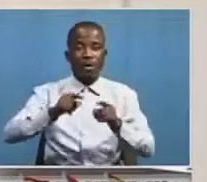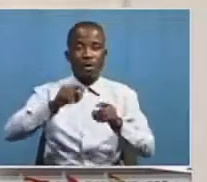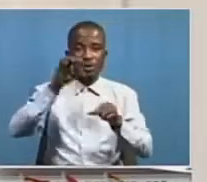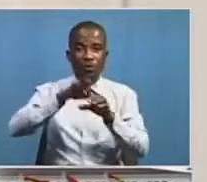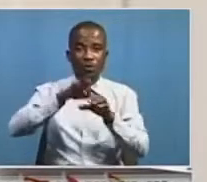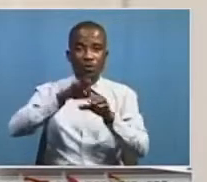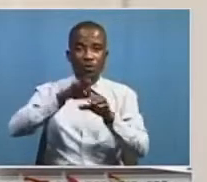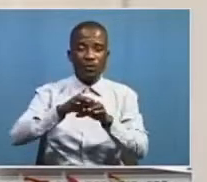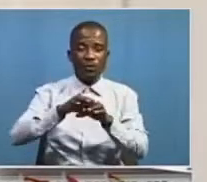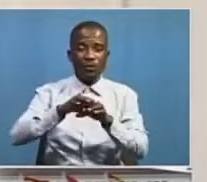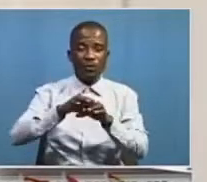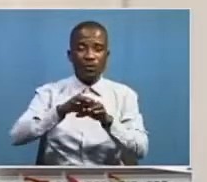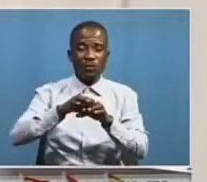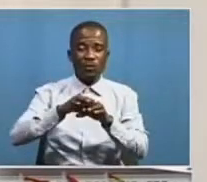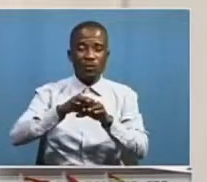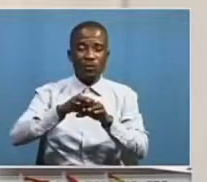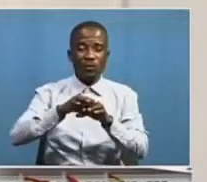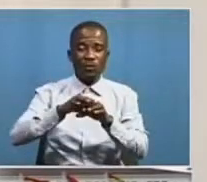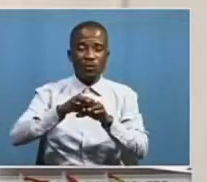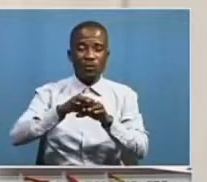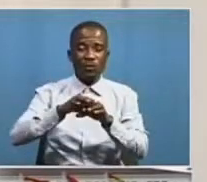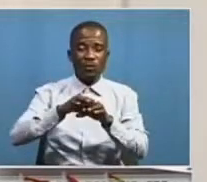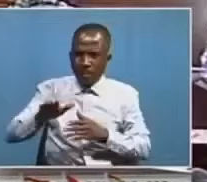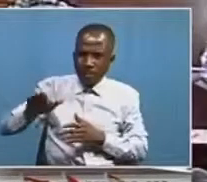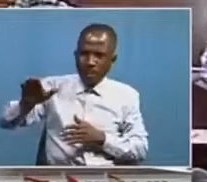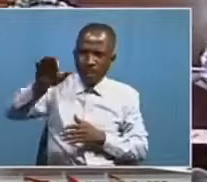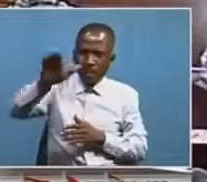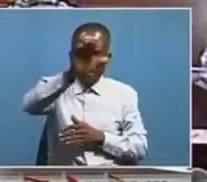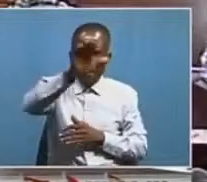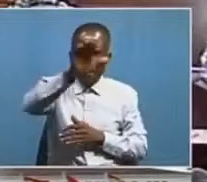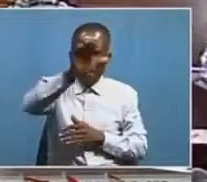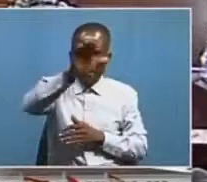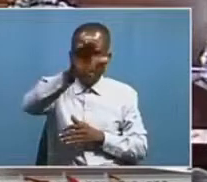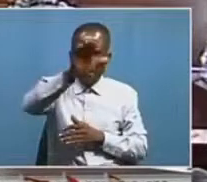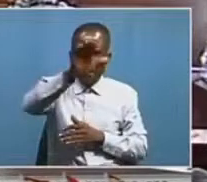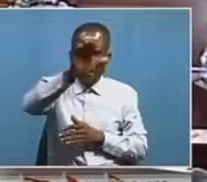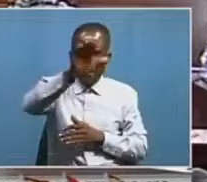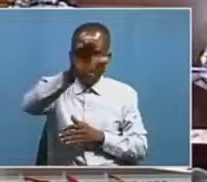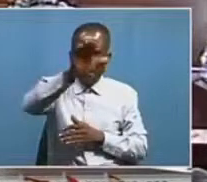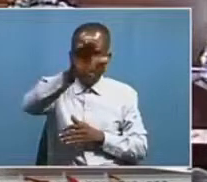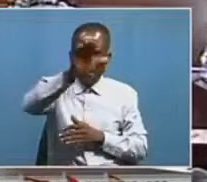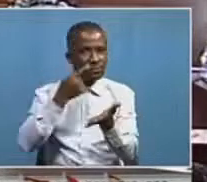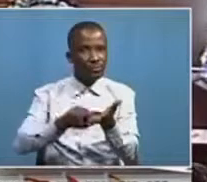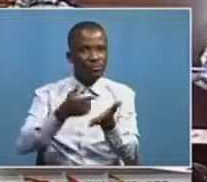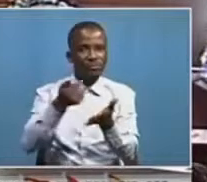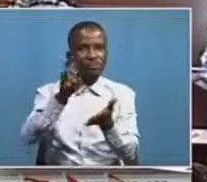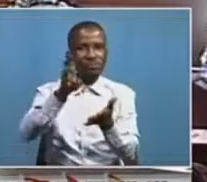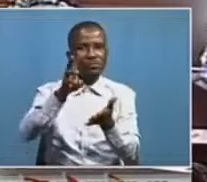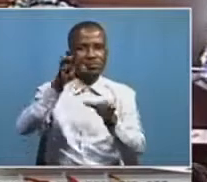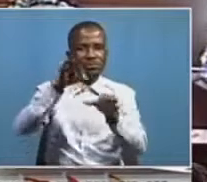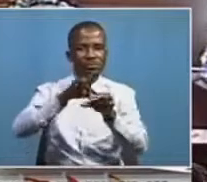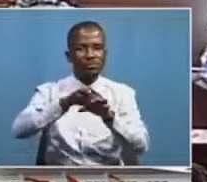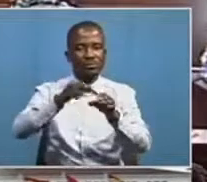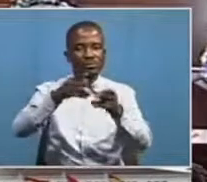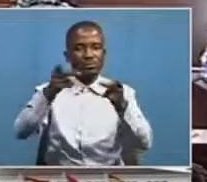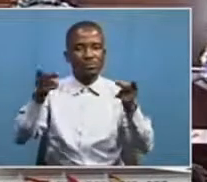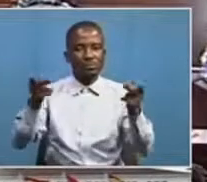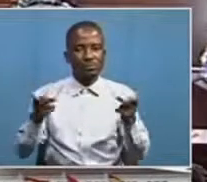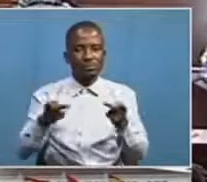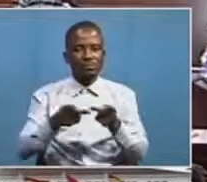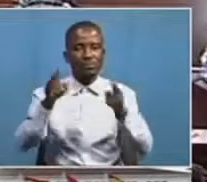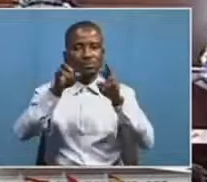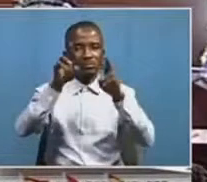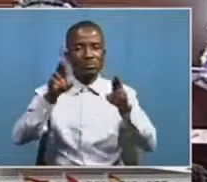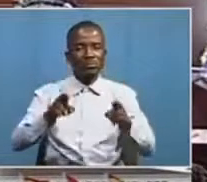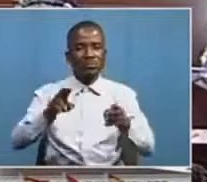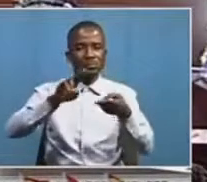second respondent obtained in all pollings on their respective pink sheets is aggregated, the resultant